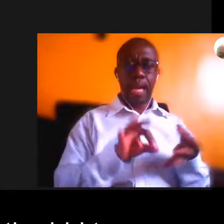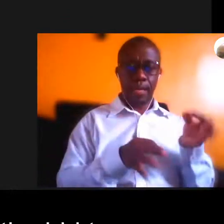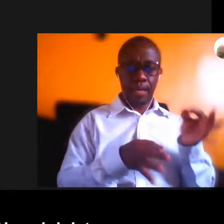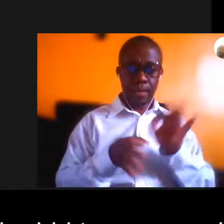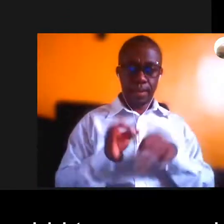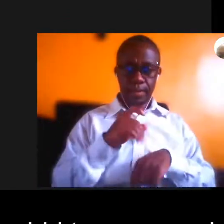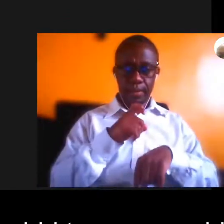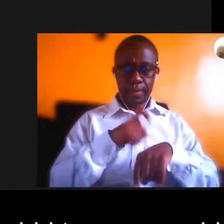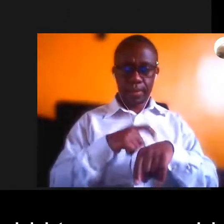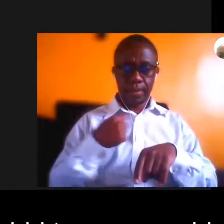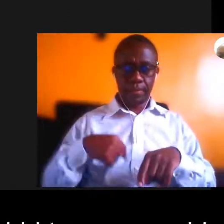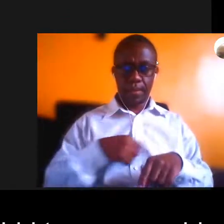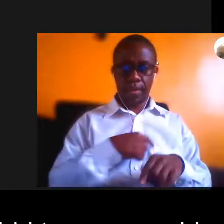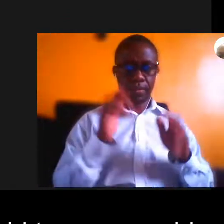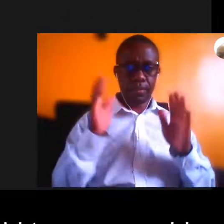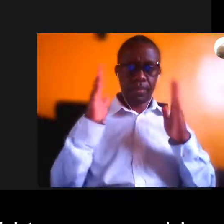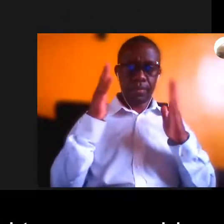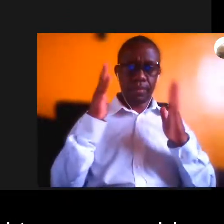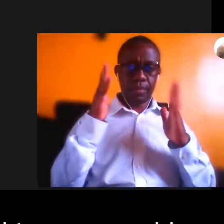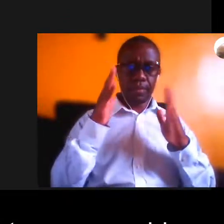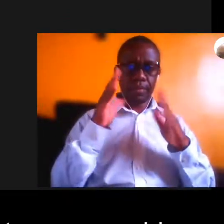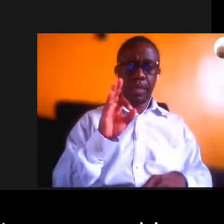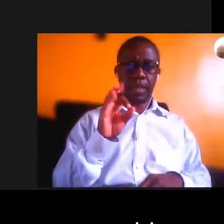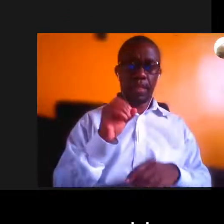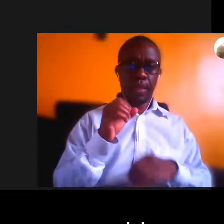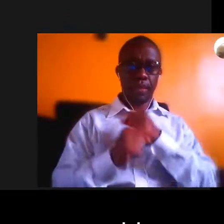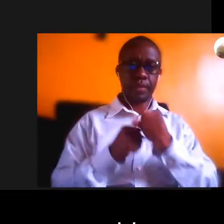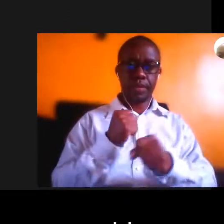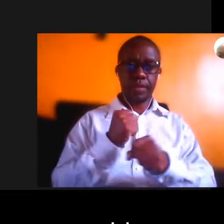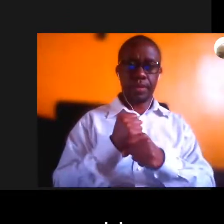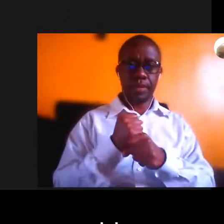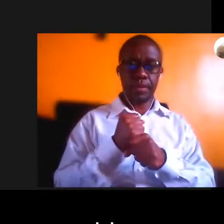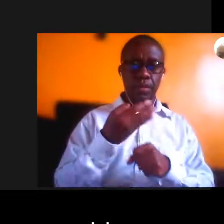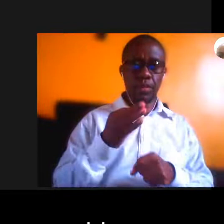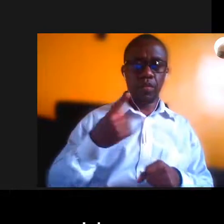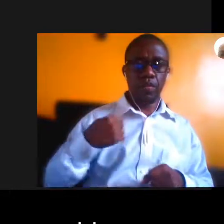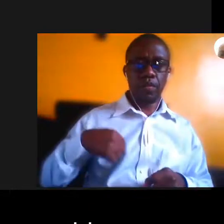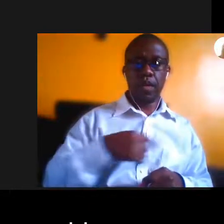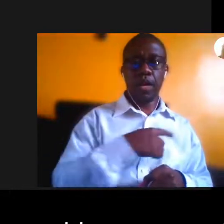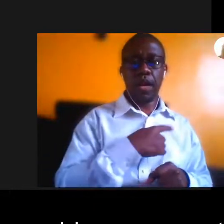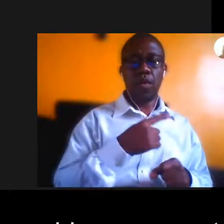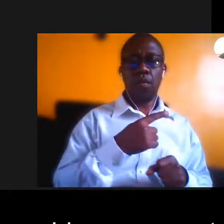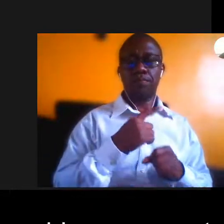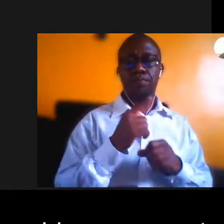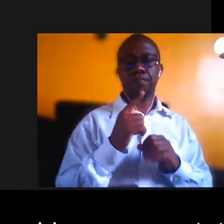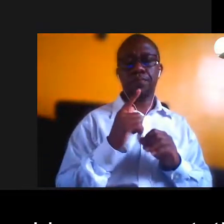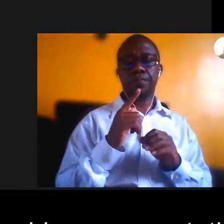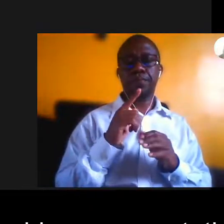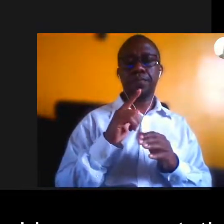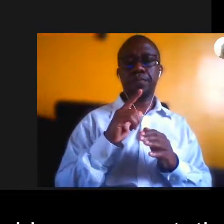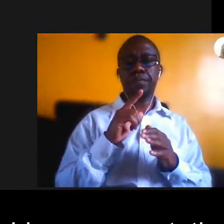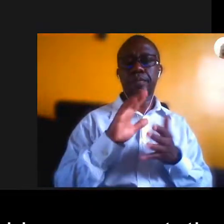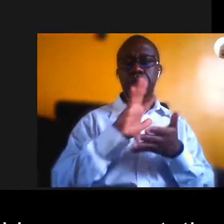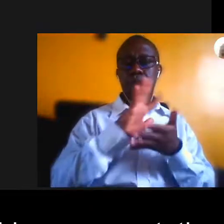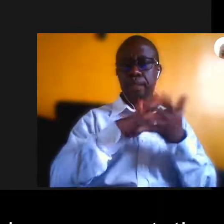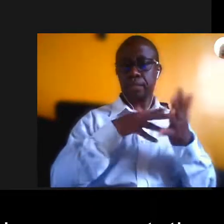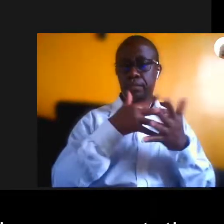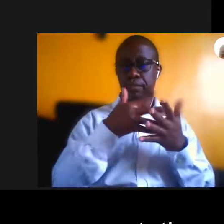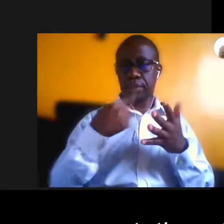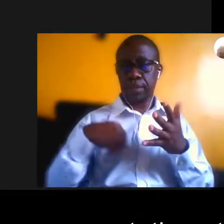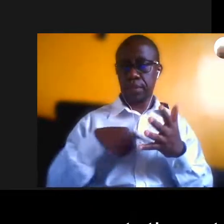to celebrate the 30 years of our charter. We need